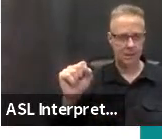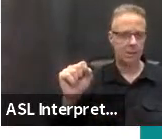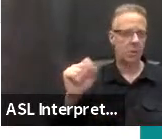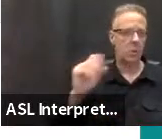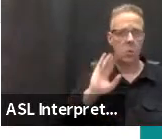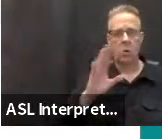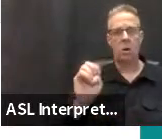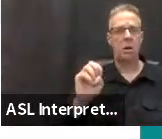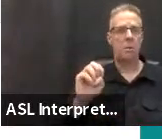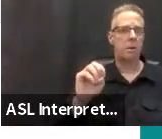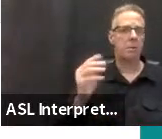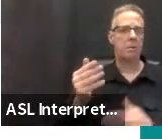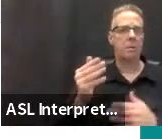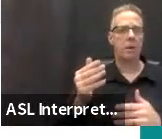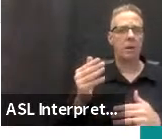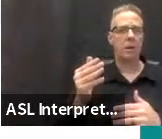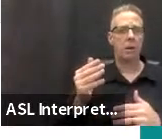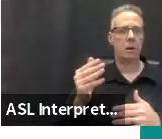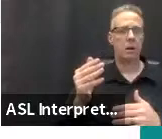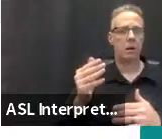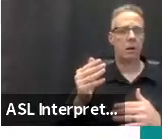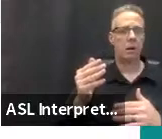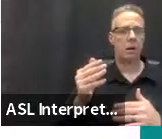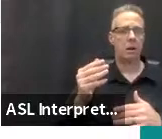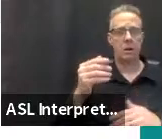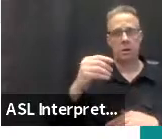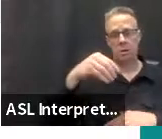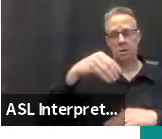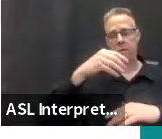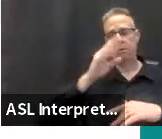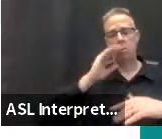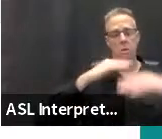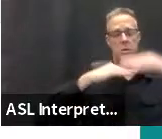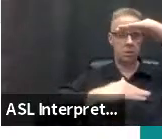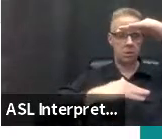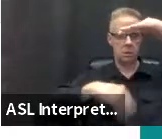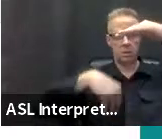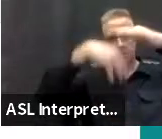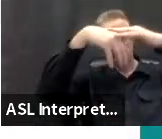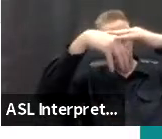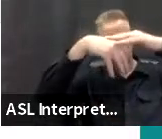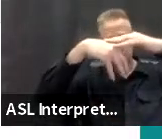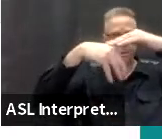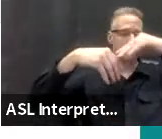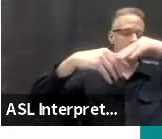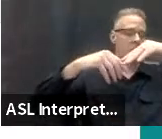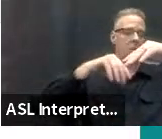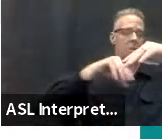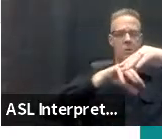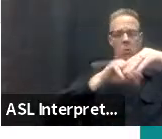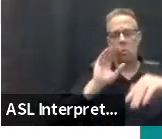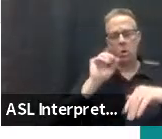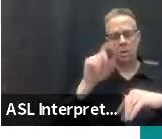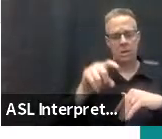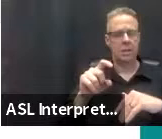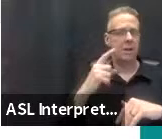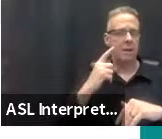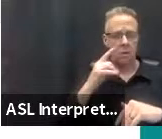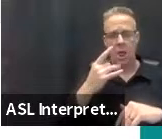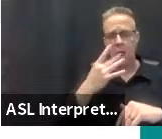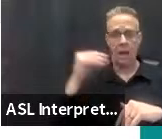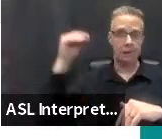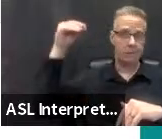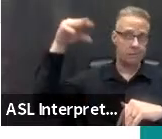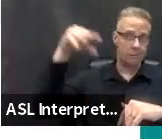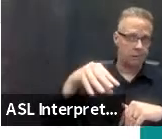whether it's tucked under the upper deck or it's hanging off the side like this. there's going to be a need for pedestrian scale lighting. There's